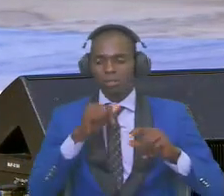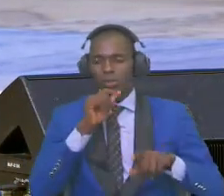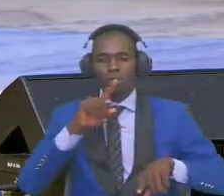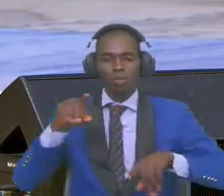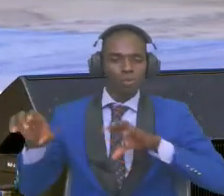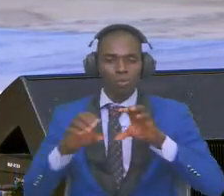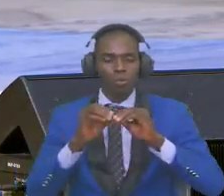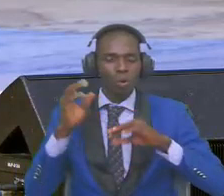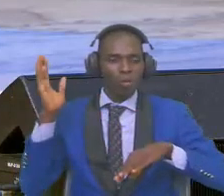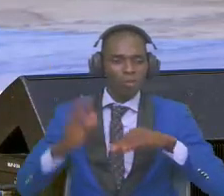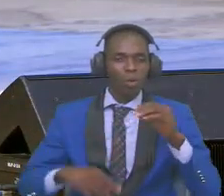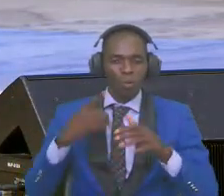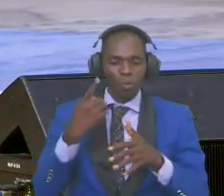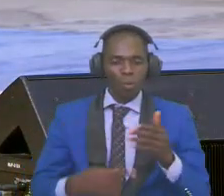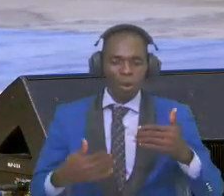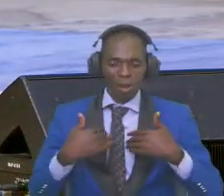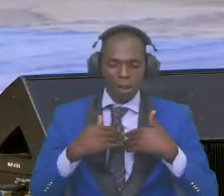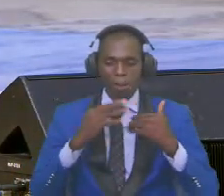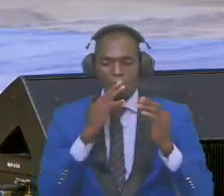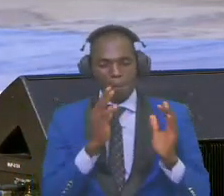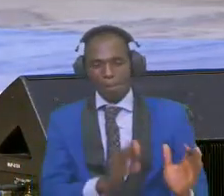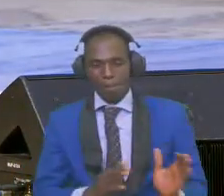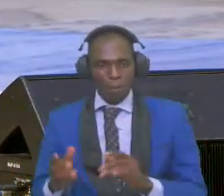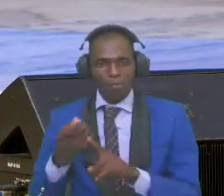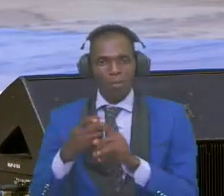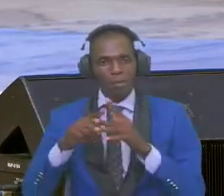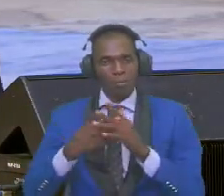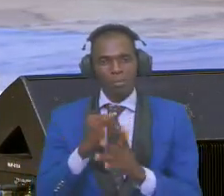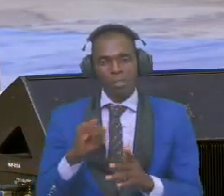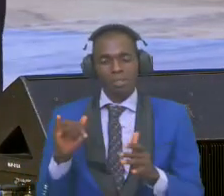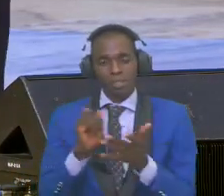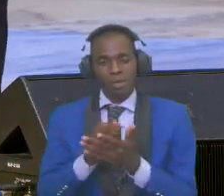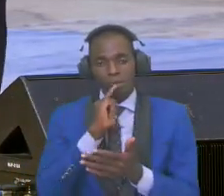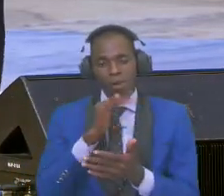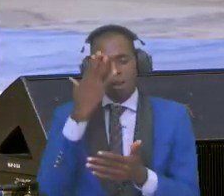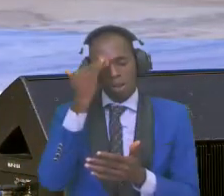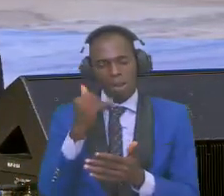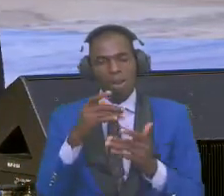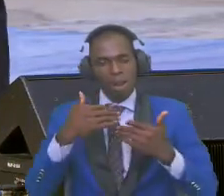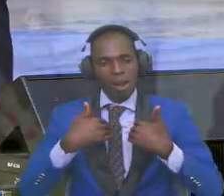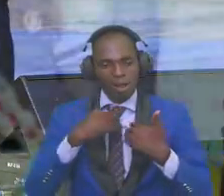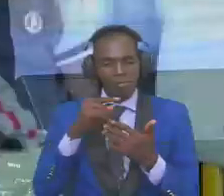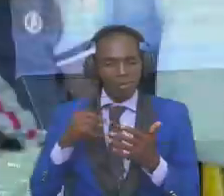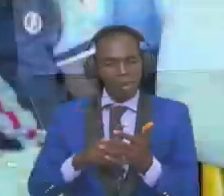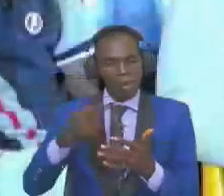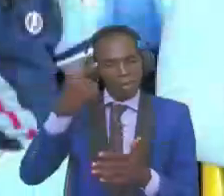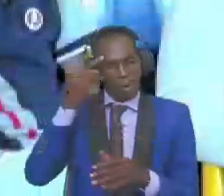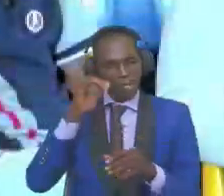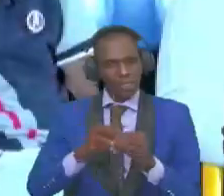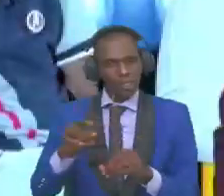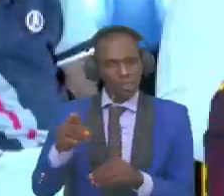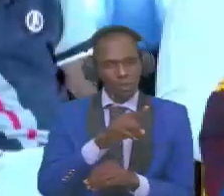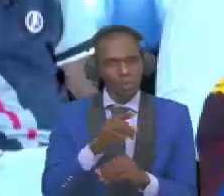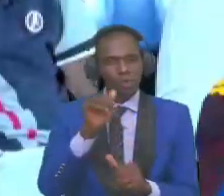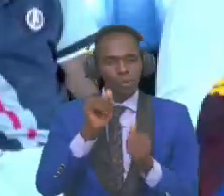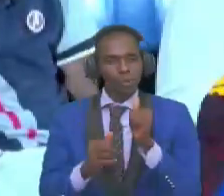earth. Have that same mind in you, the mind which was in Christ. And then you